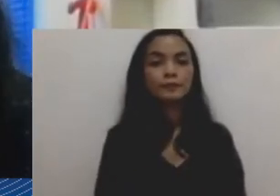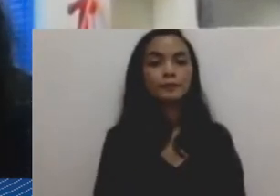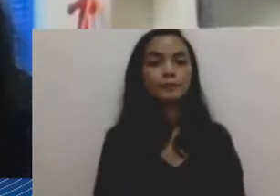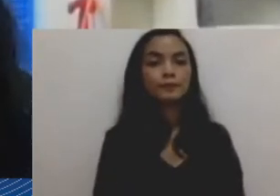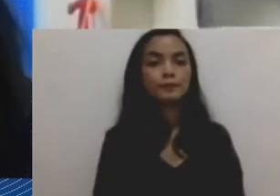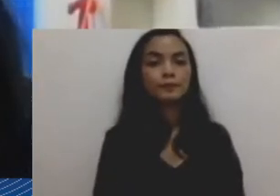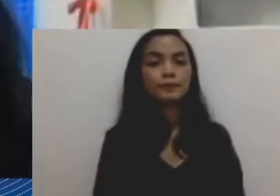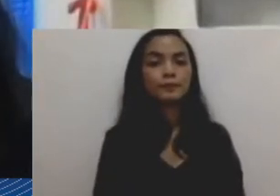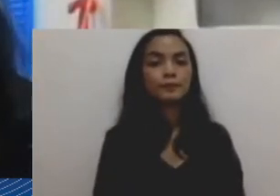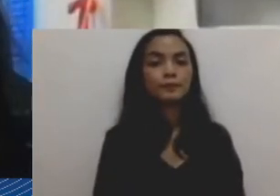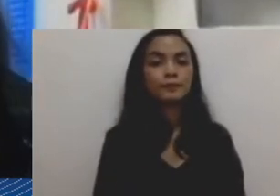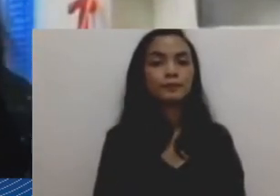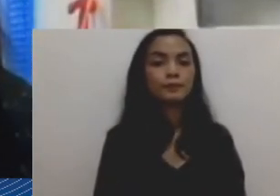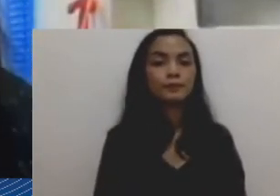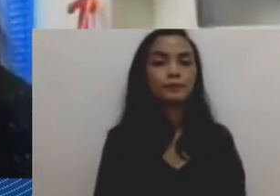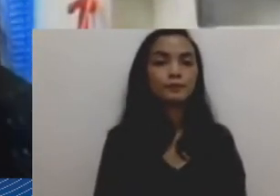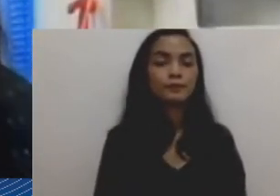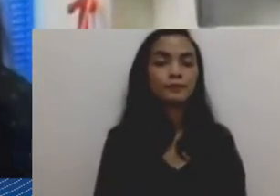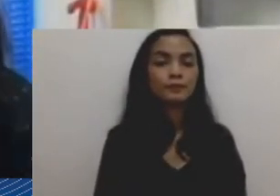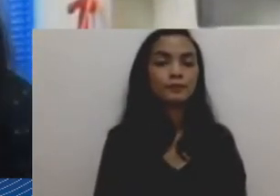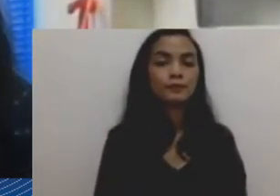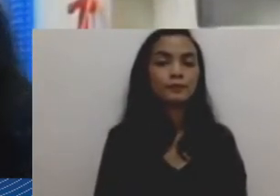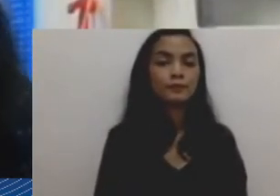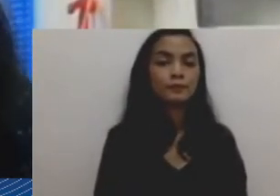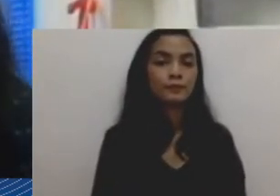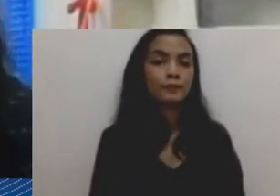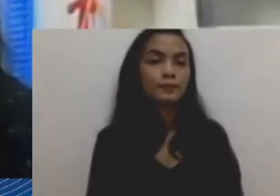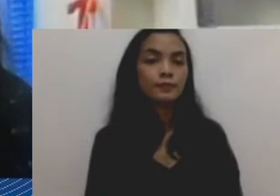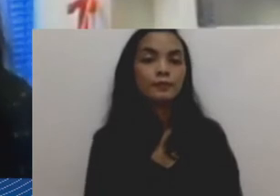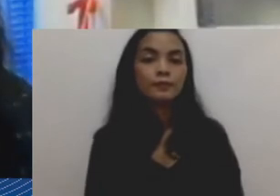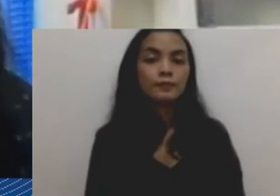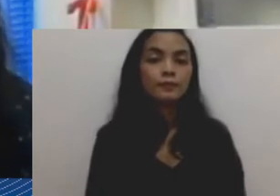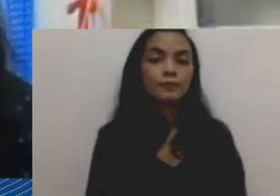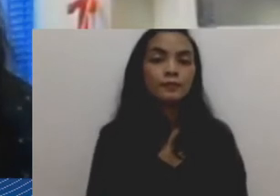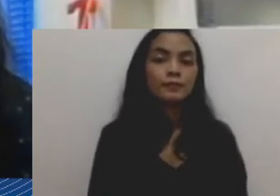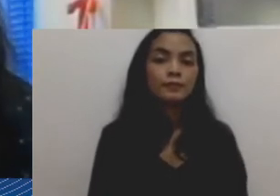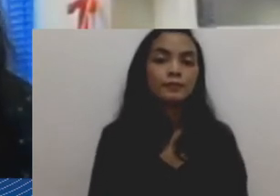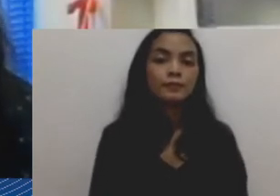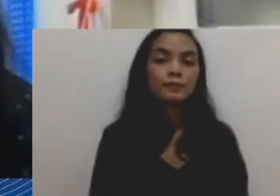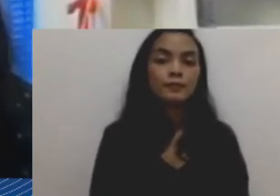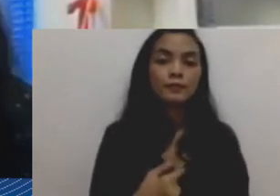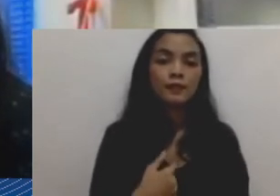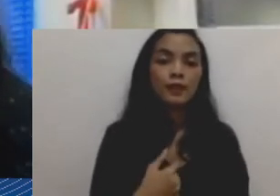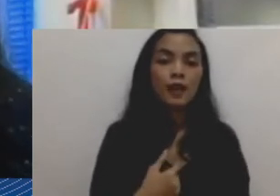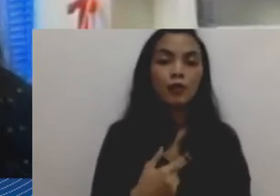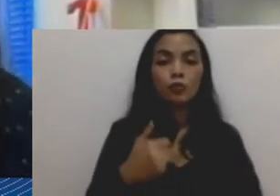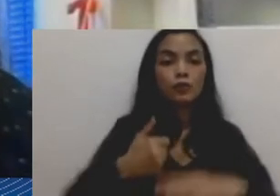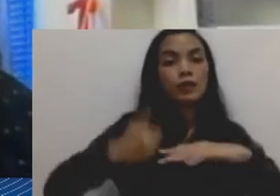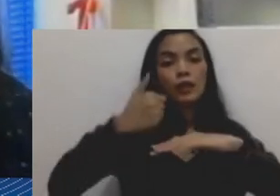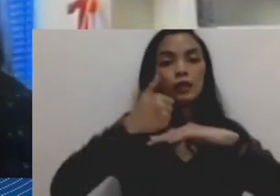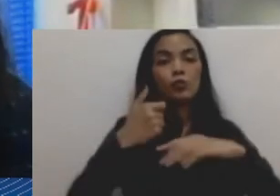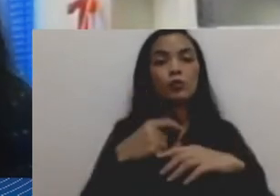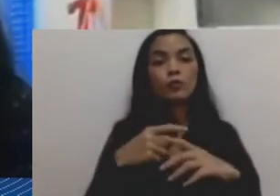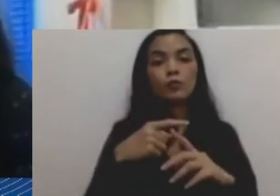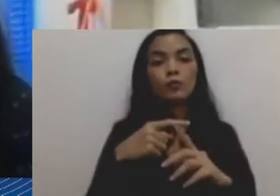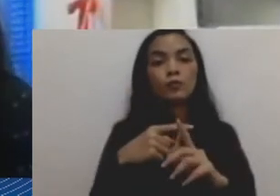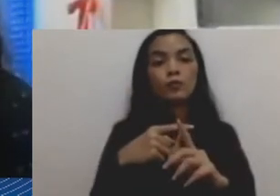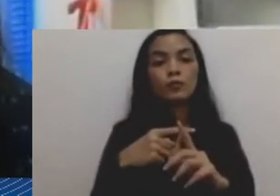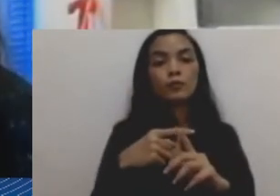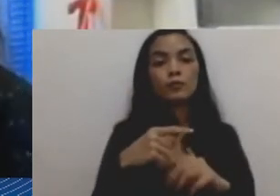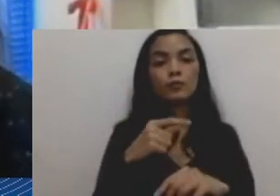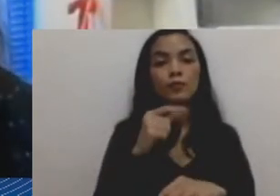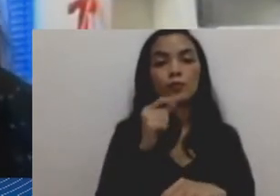It's hard act to follow, both from not only the mission director, Washburn from USAID